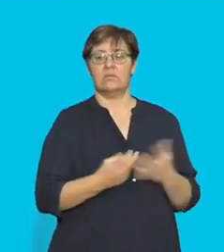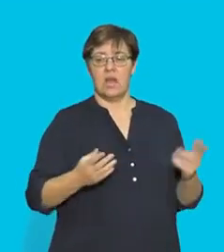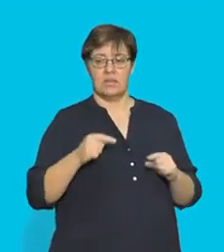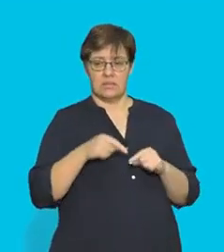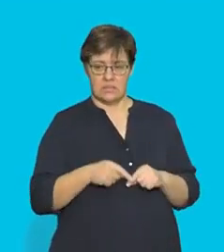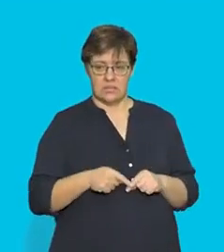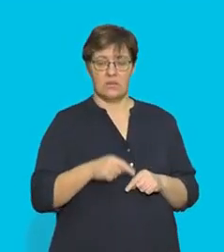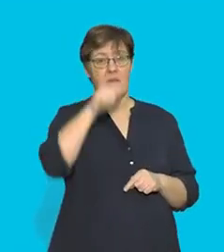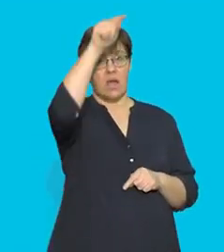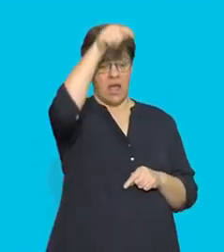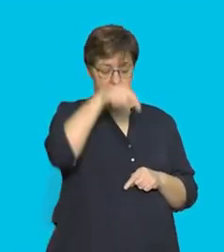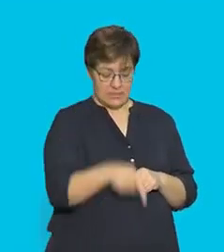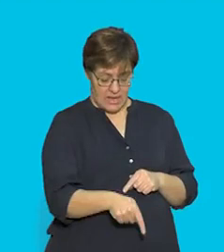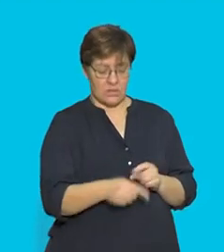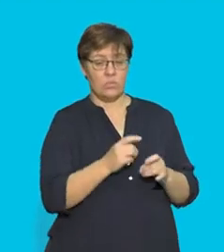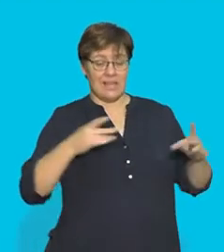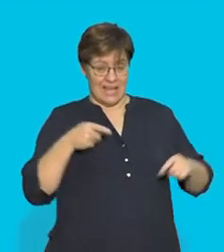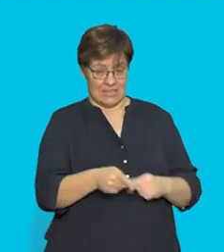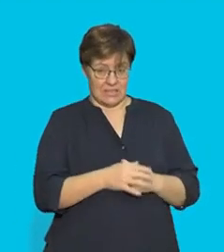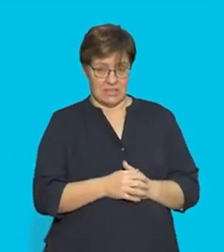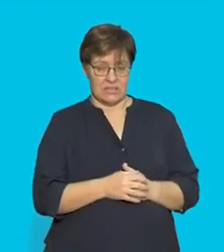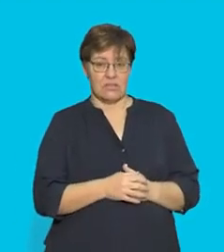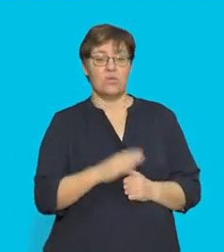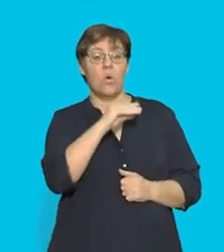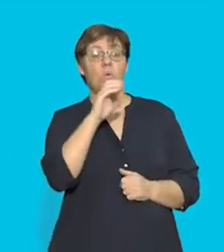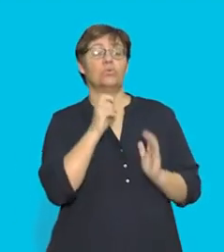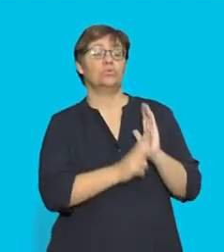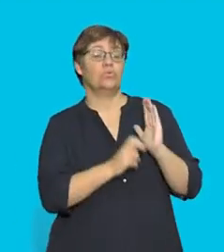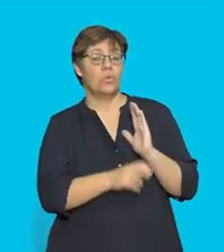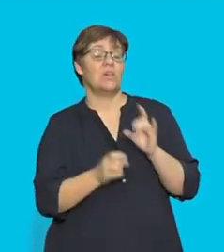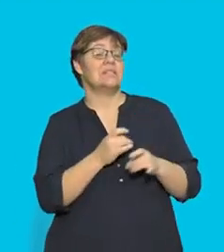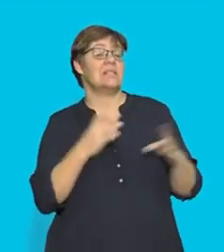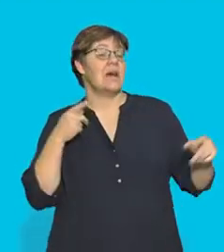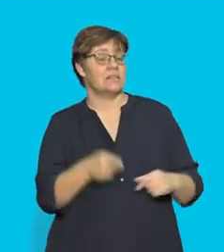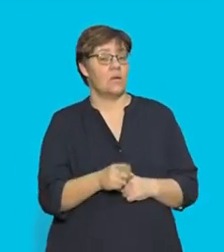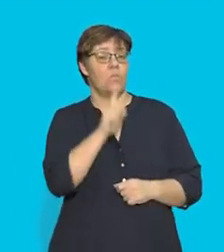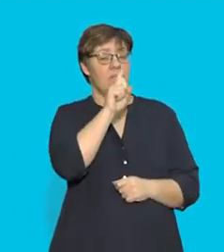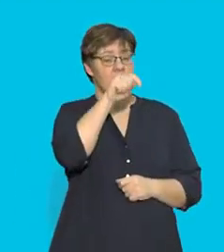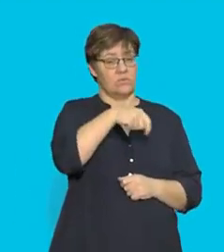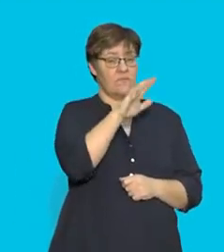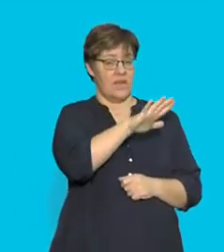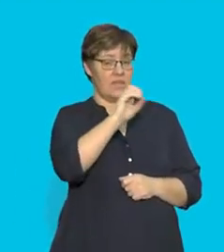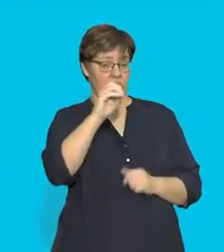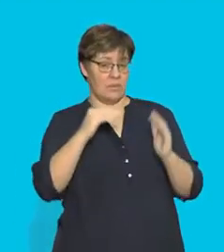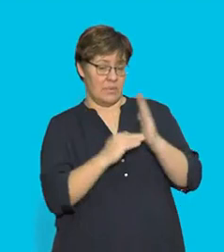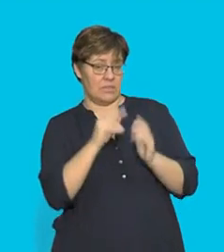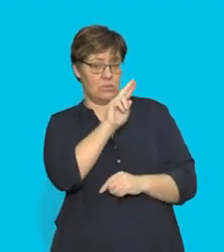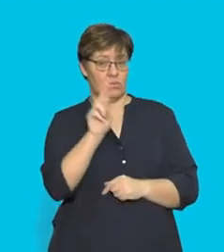side across the angle we want to find. So our equation for Cos Rule is going to start off with 1,500 meters